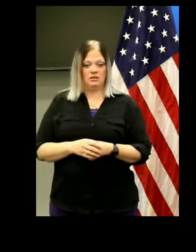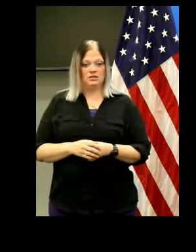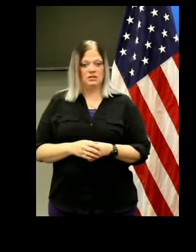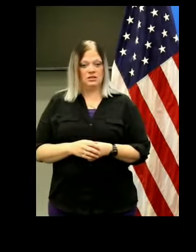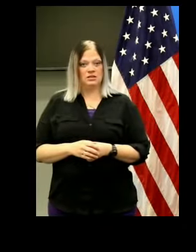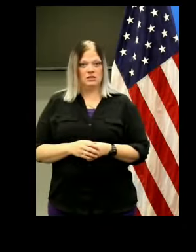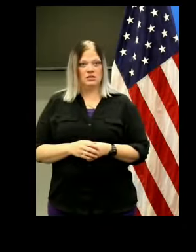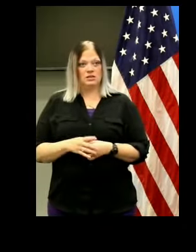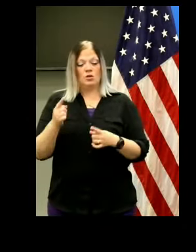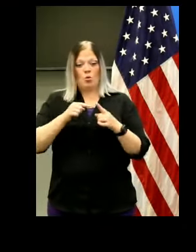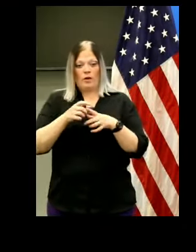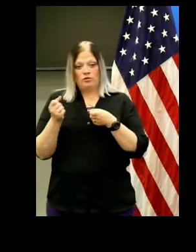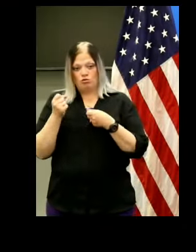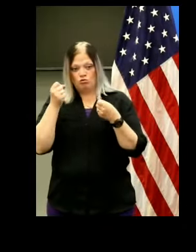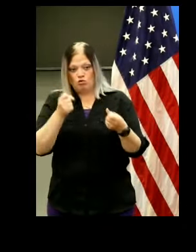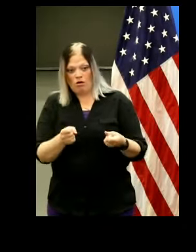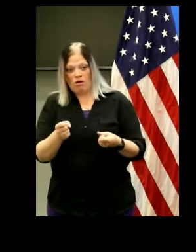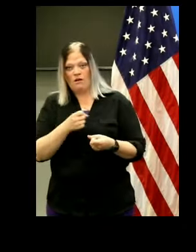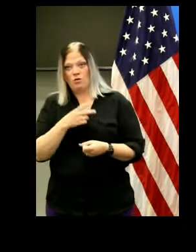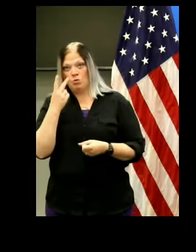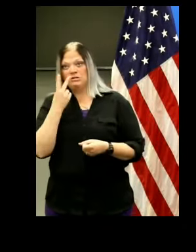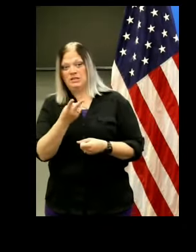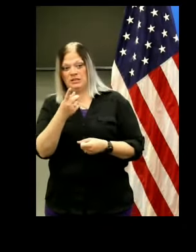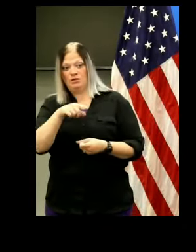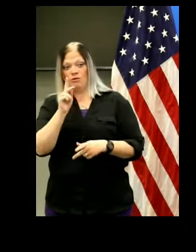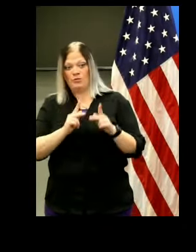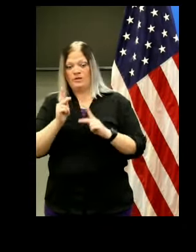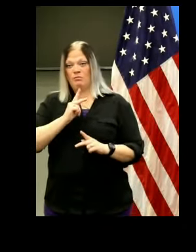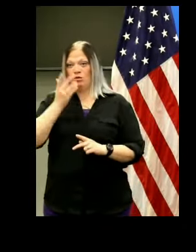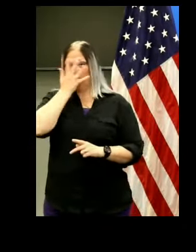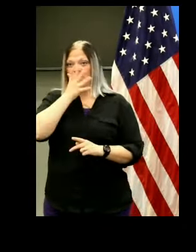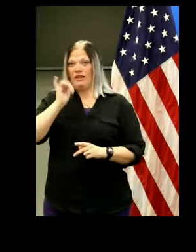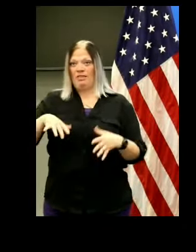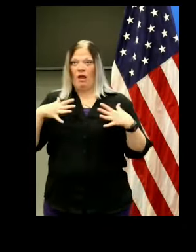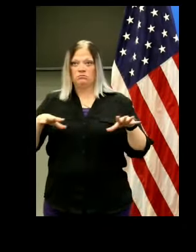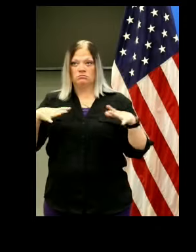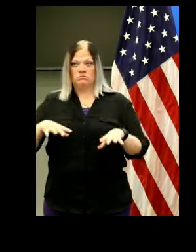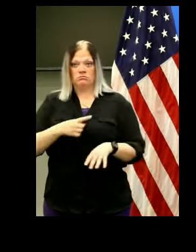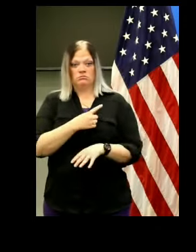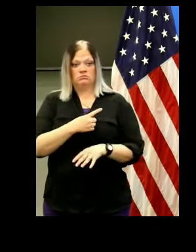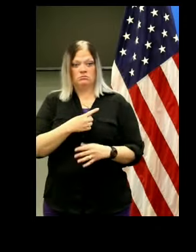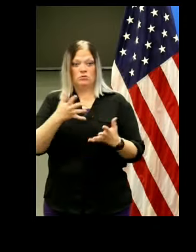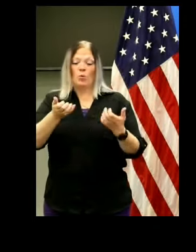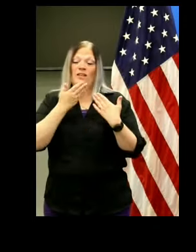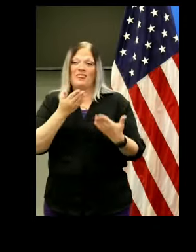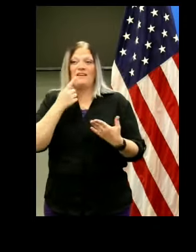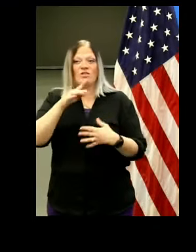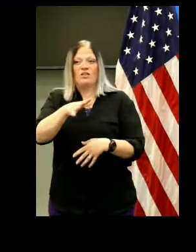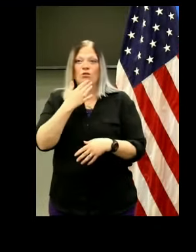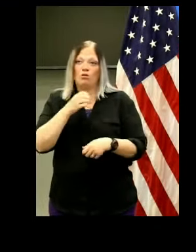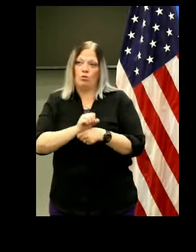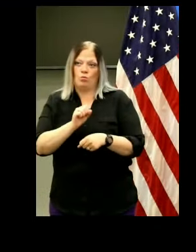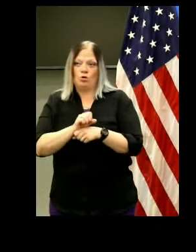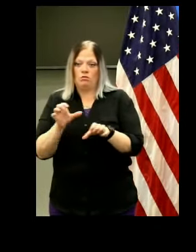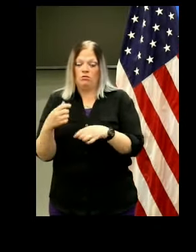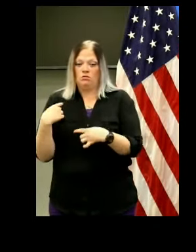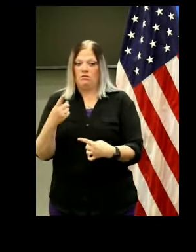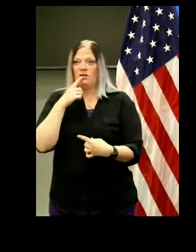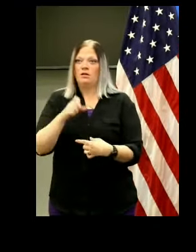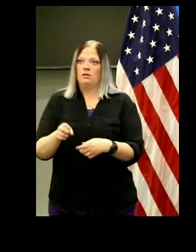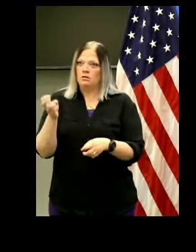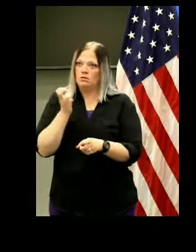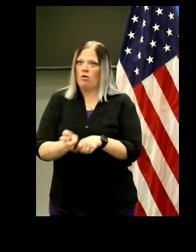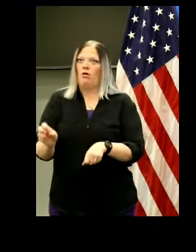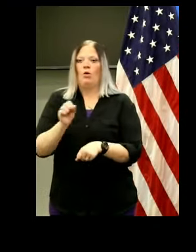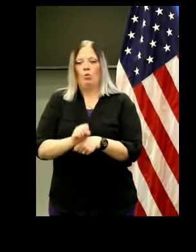PPE. So when you drive in, you'll look at these people dressed like this, and I just want to thank them for the good work that they've been doing, because they've been working very